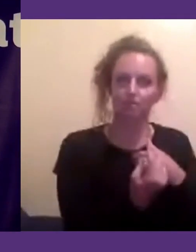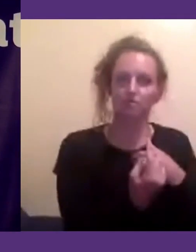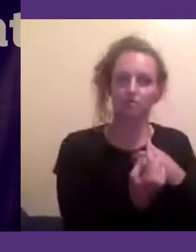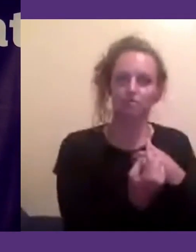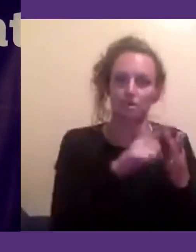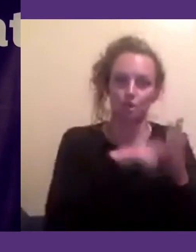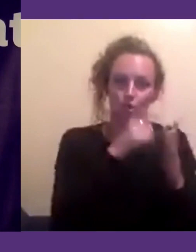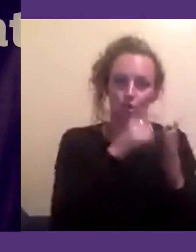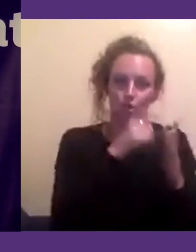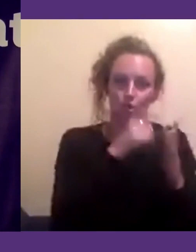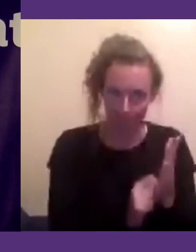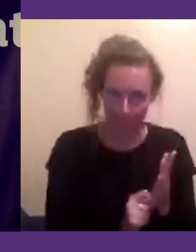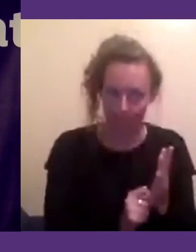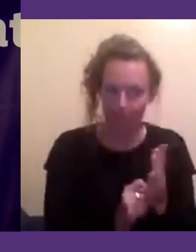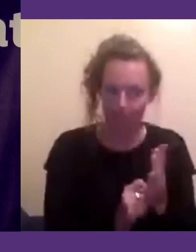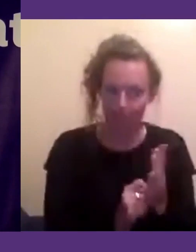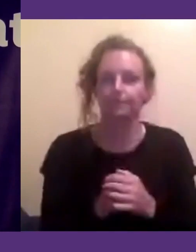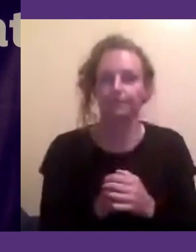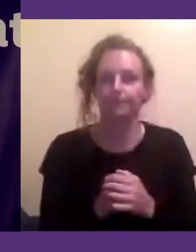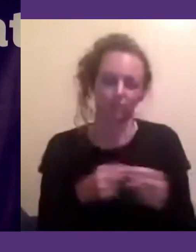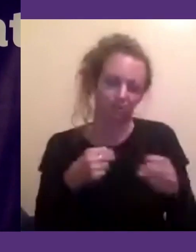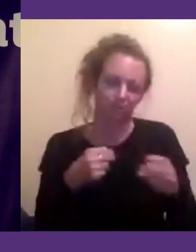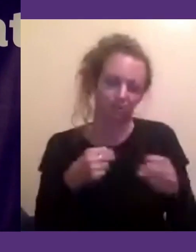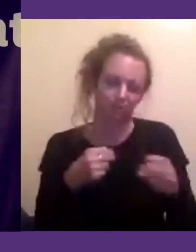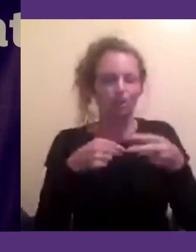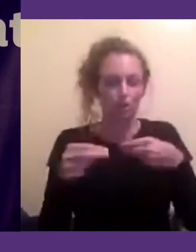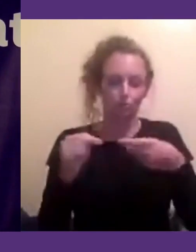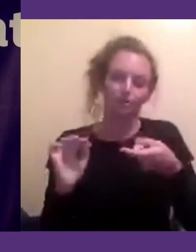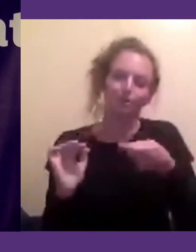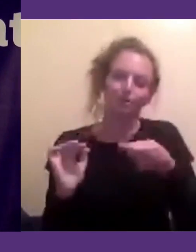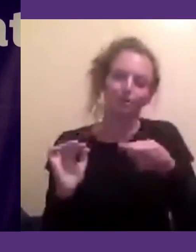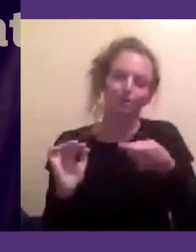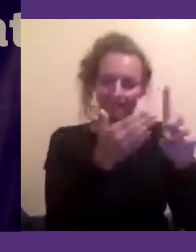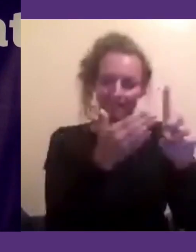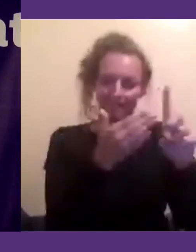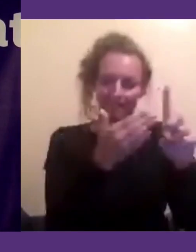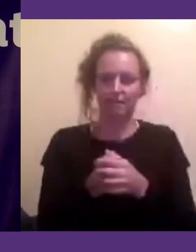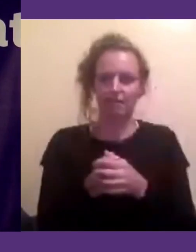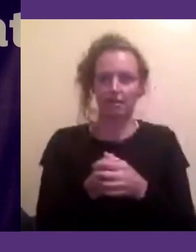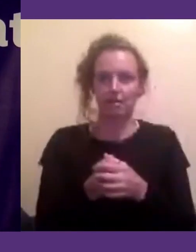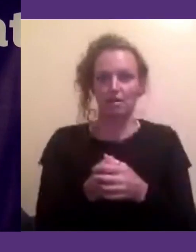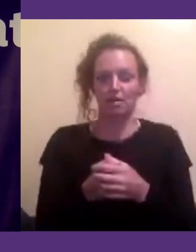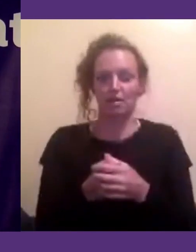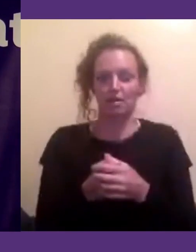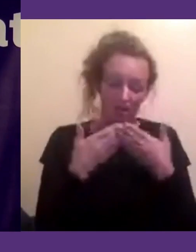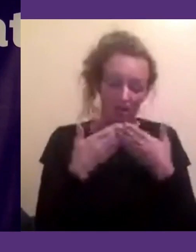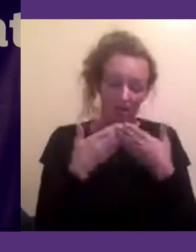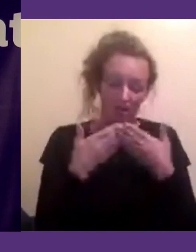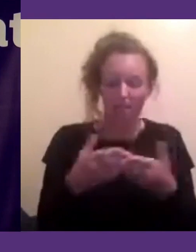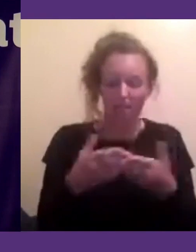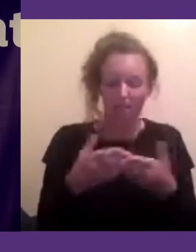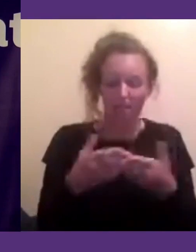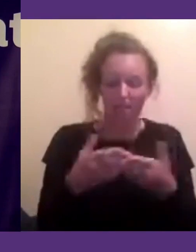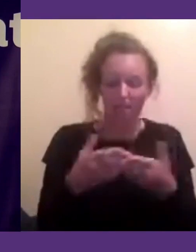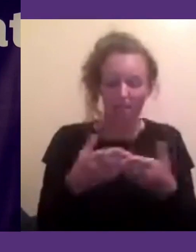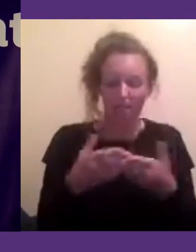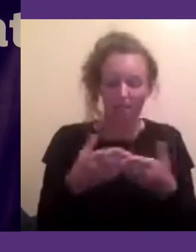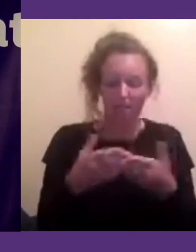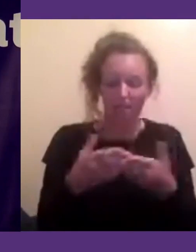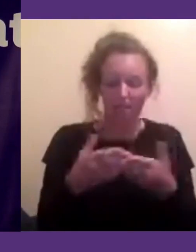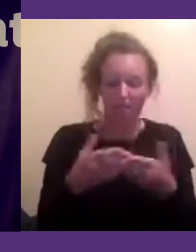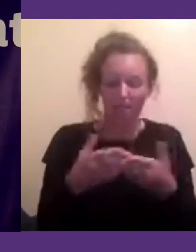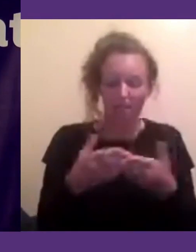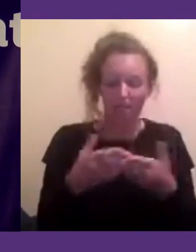up a YouTube channel for a year, making content for them, which was amazing because it gave me the opportunity to be really creative with my